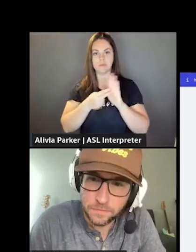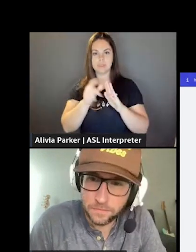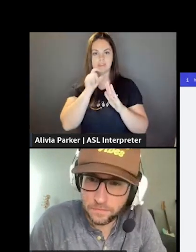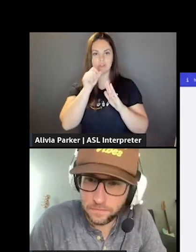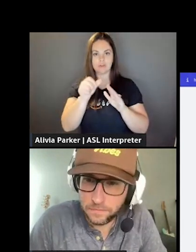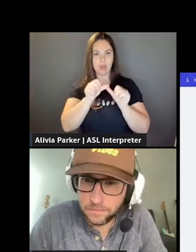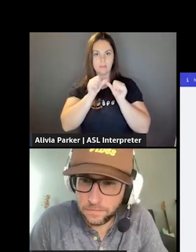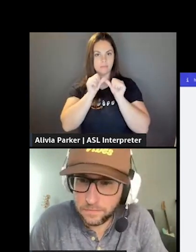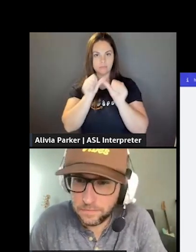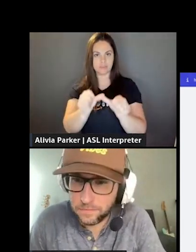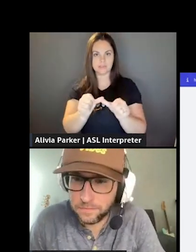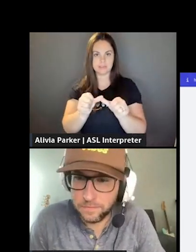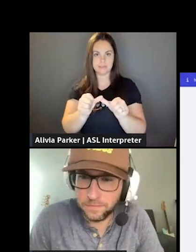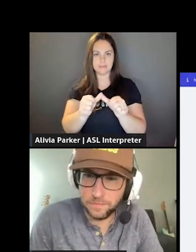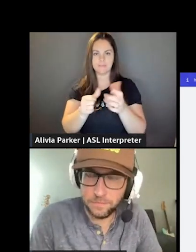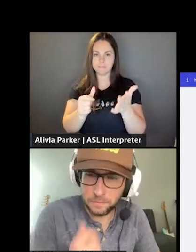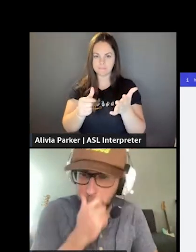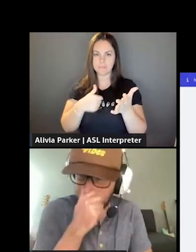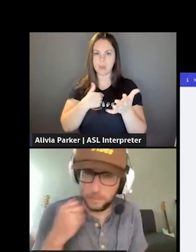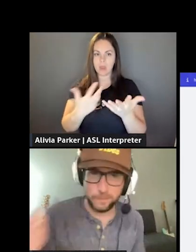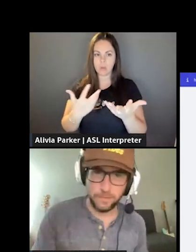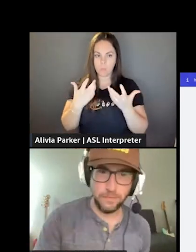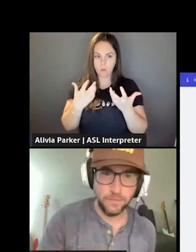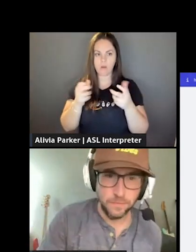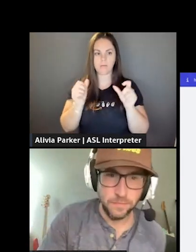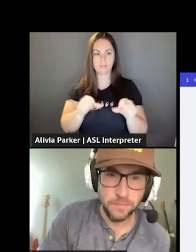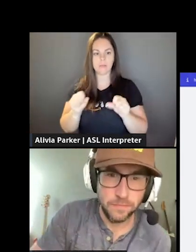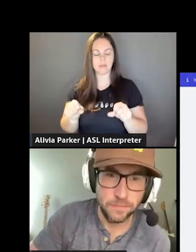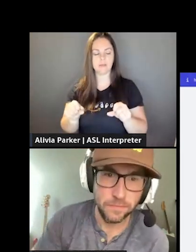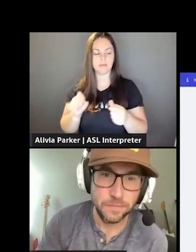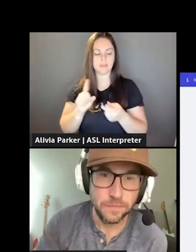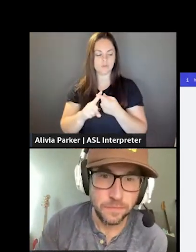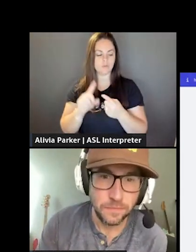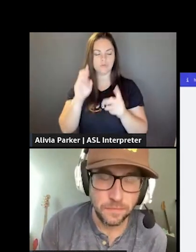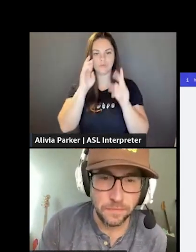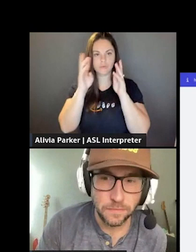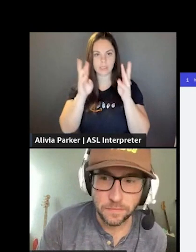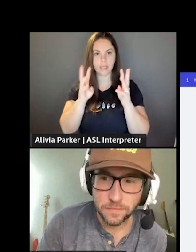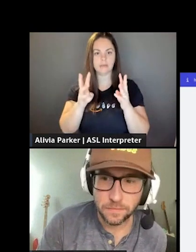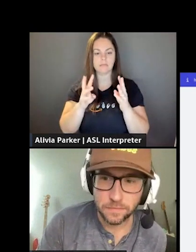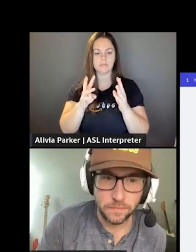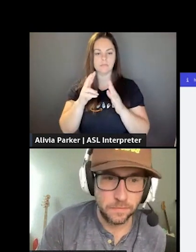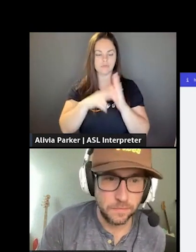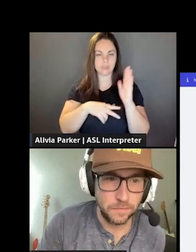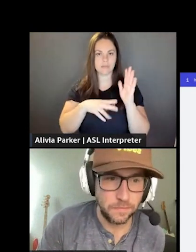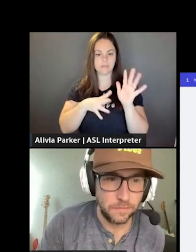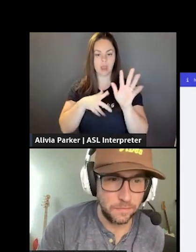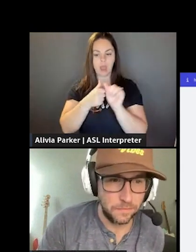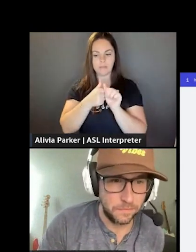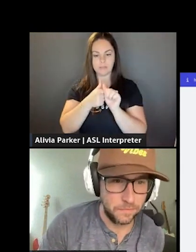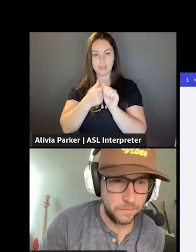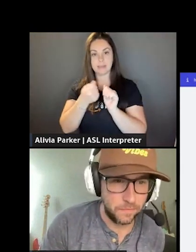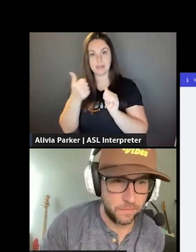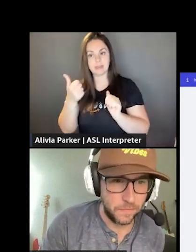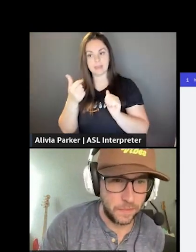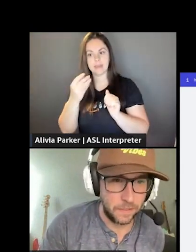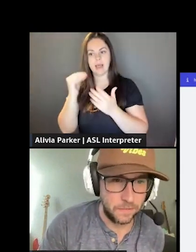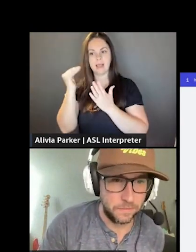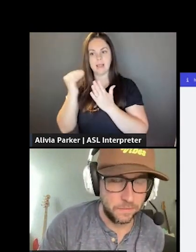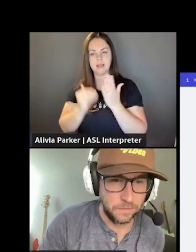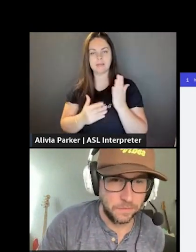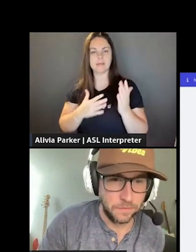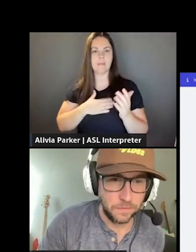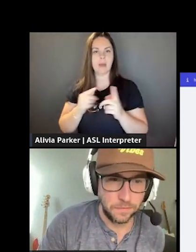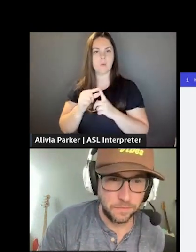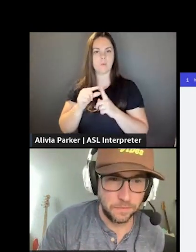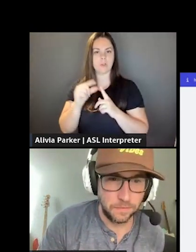would love to have the ability to create, read, update, delete, and list my word searches. So